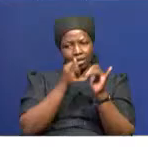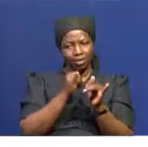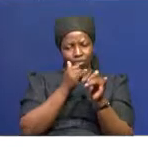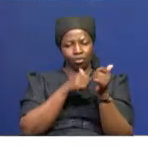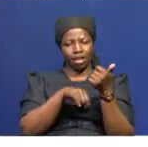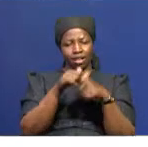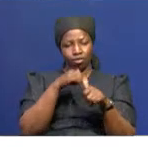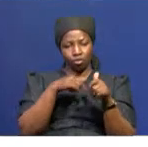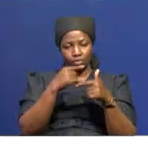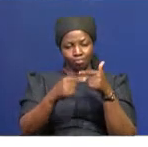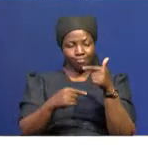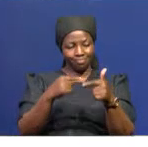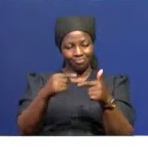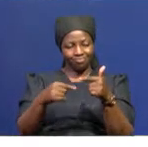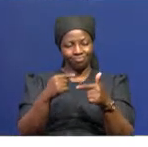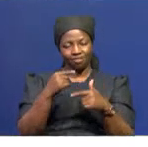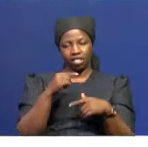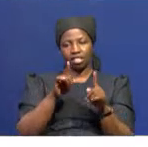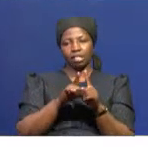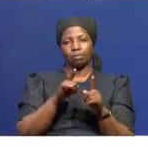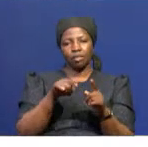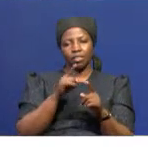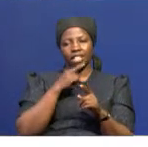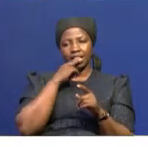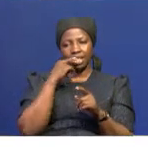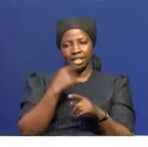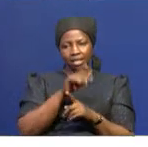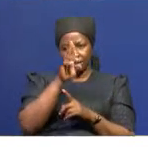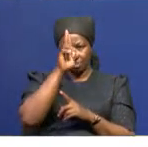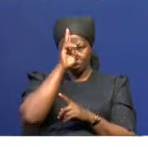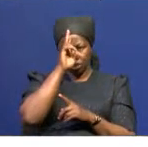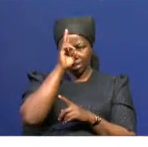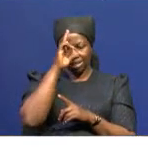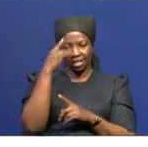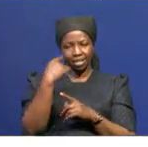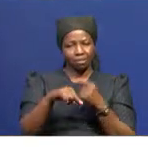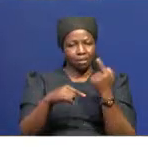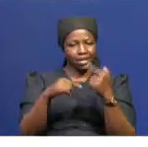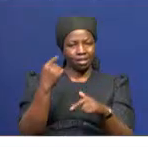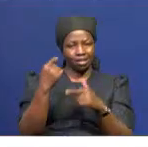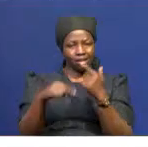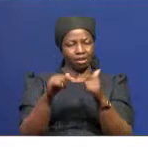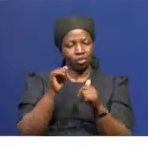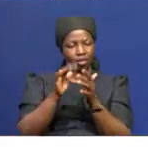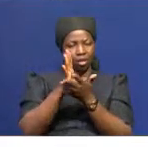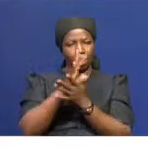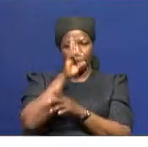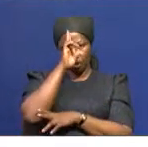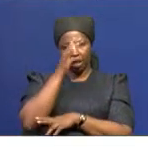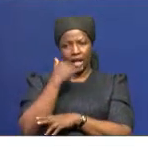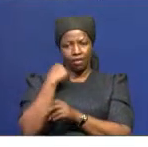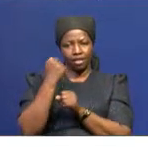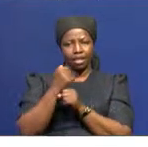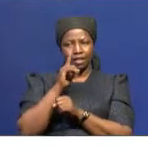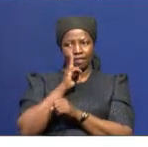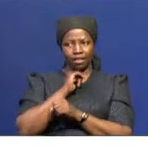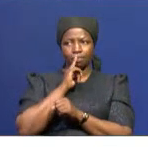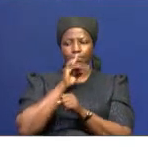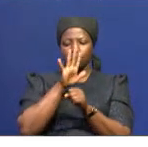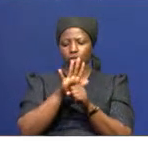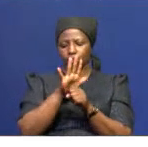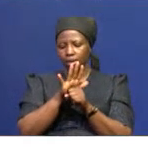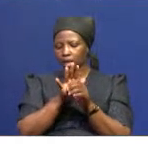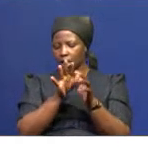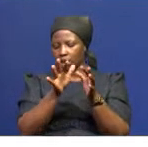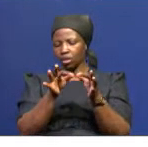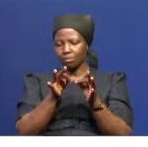underway, and of course has regretted cases of police excesses committed by some police officers and pledging